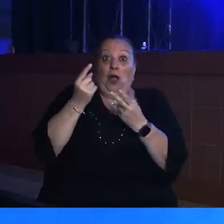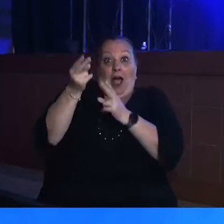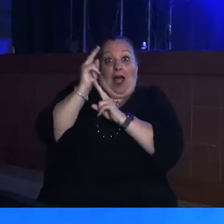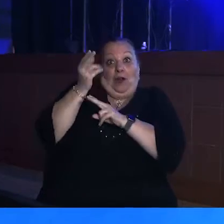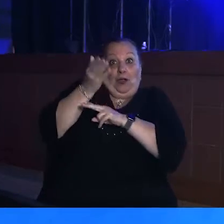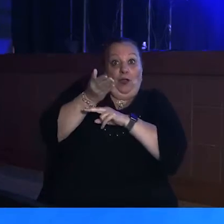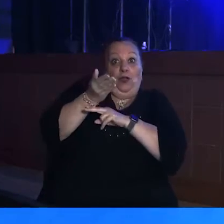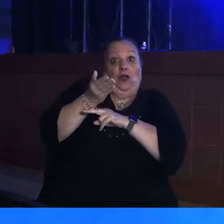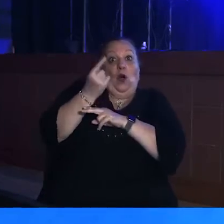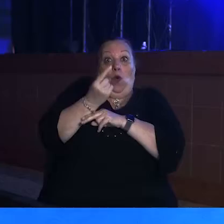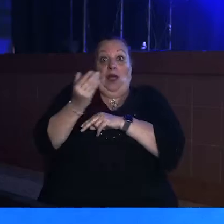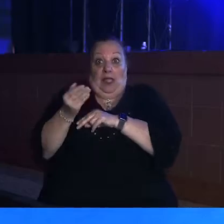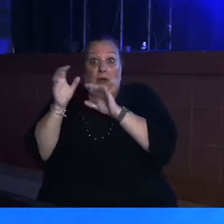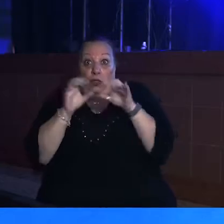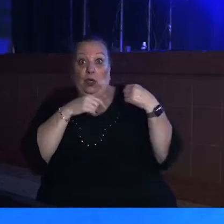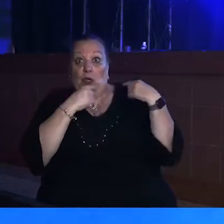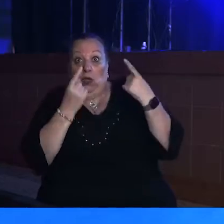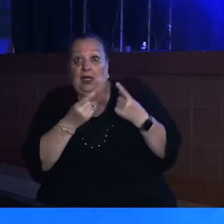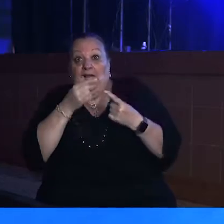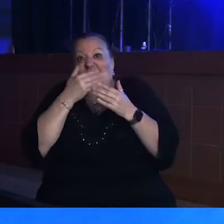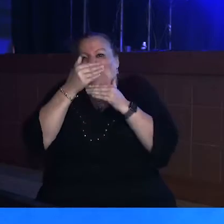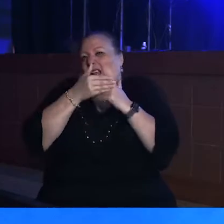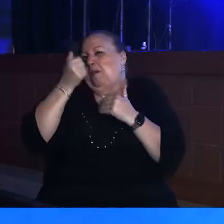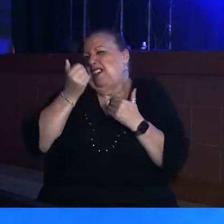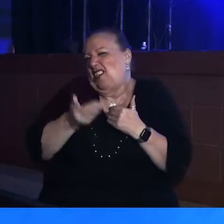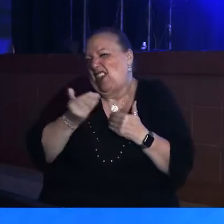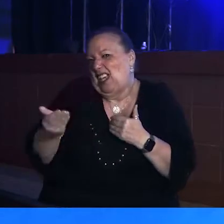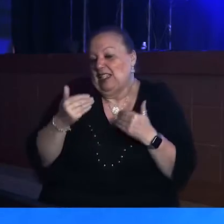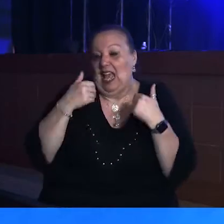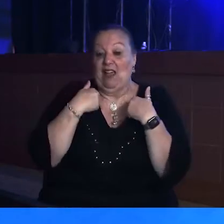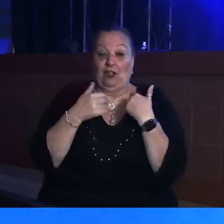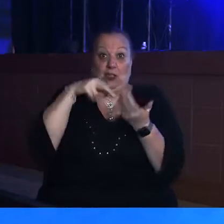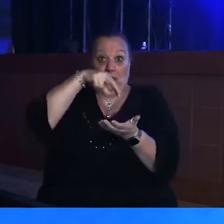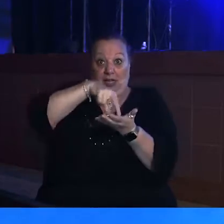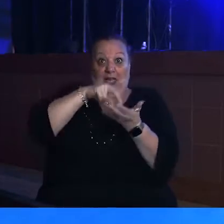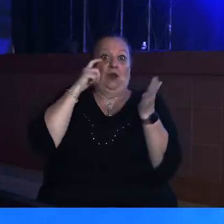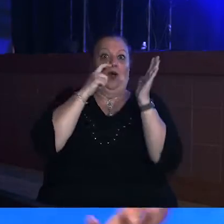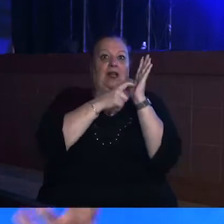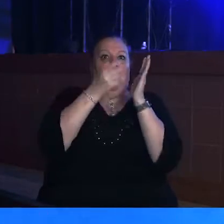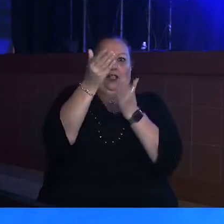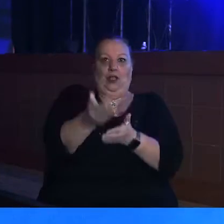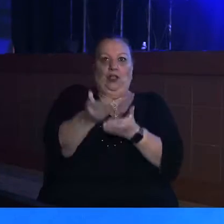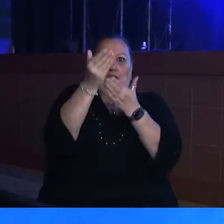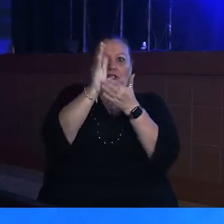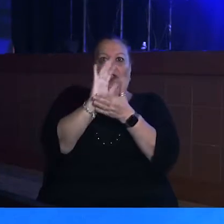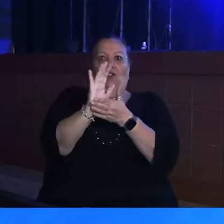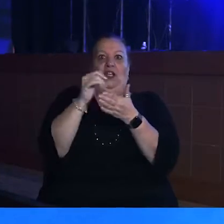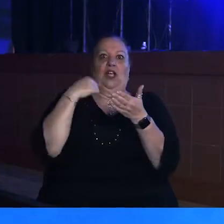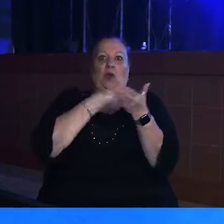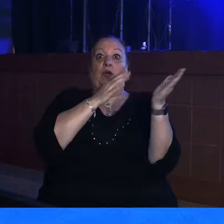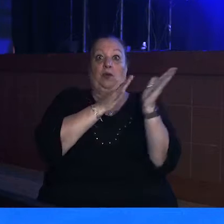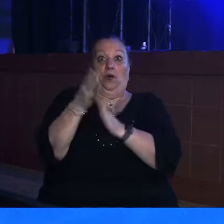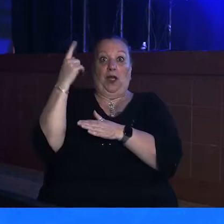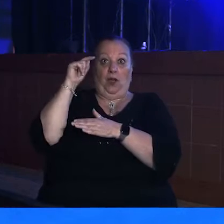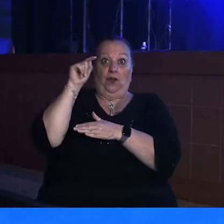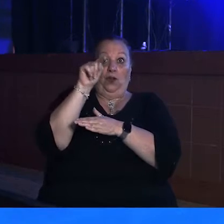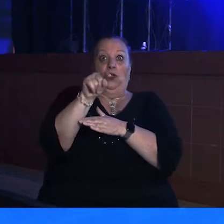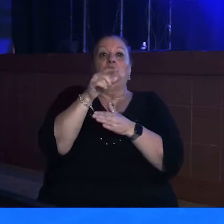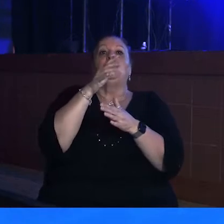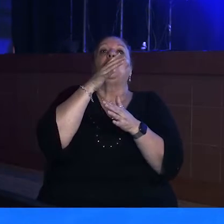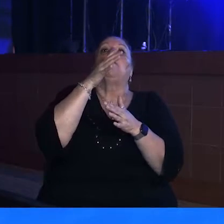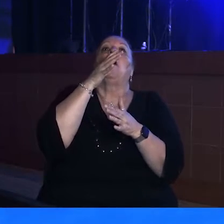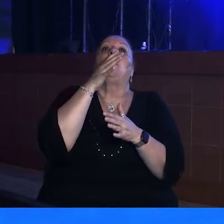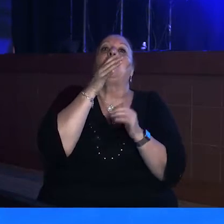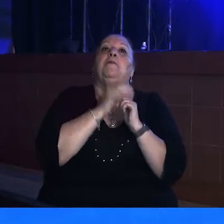are doing, it's the next best thing to having you stand and recognizing you. There's a video that we prepared for you. So mom, happy Mother's